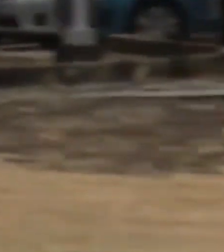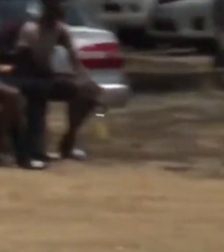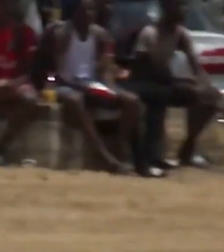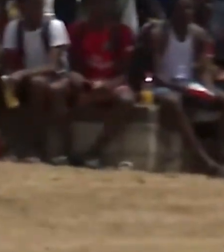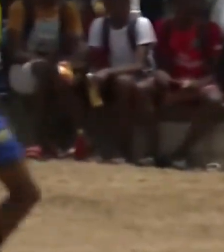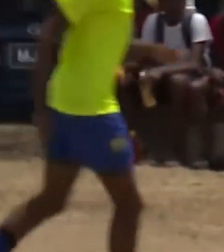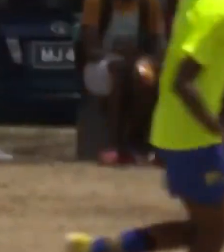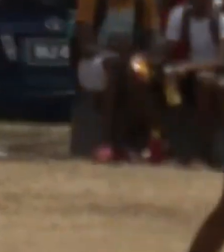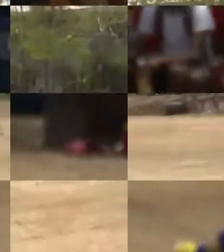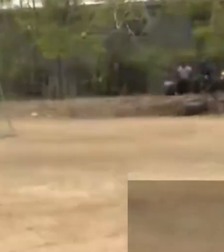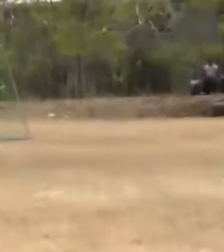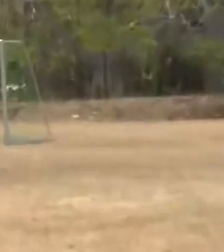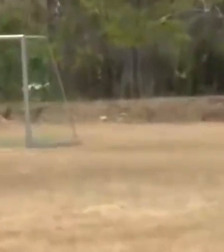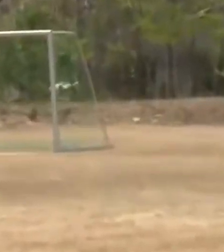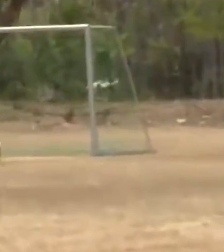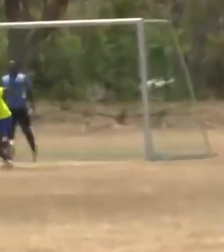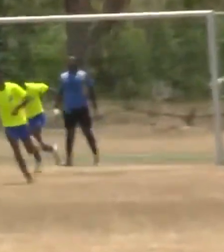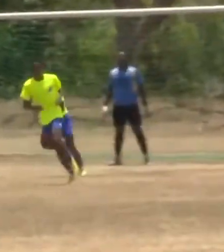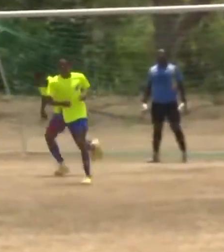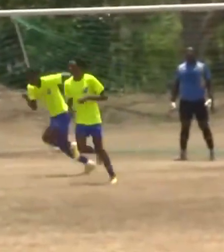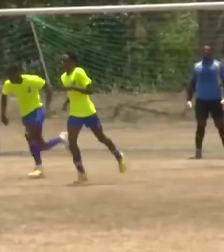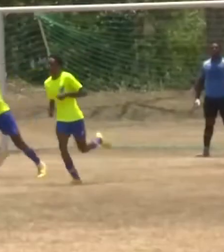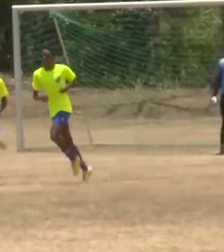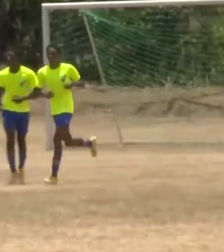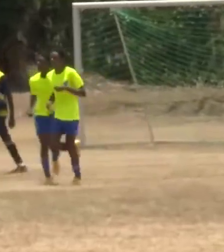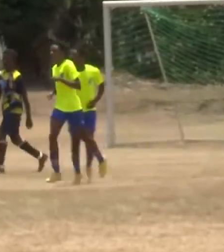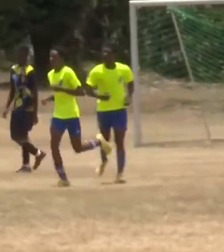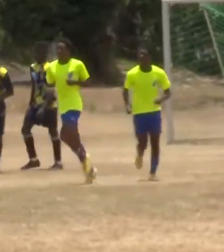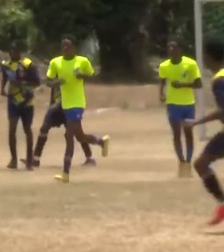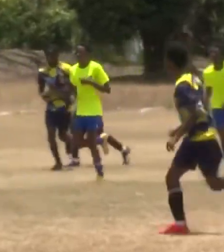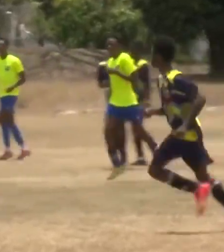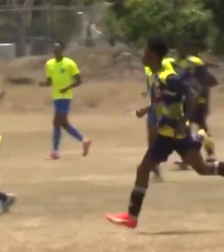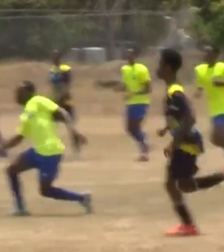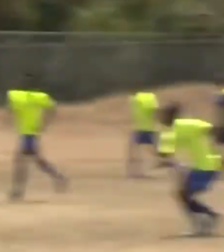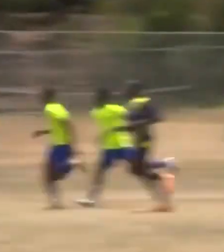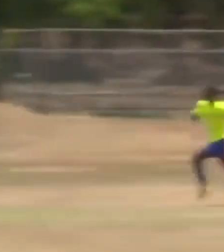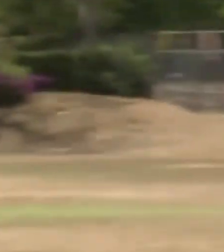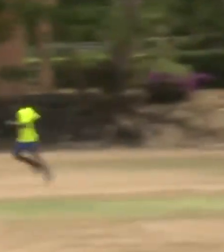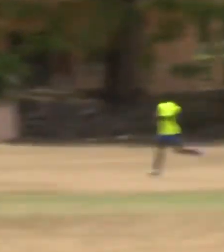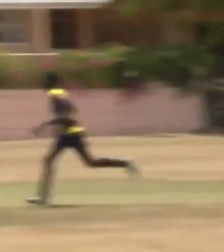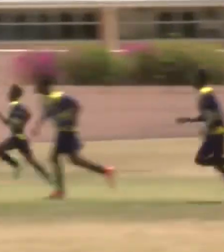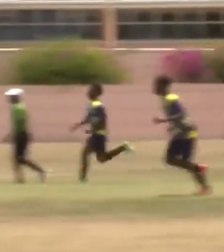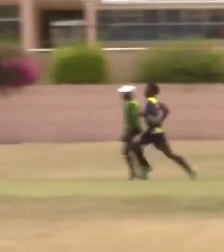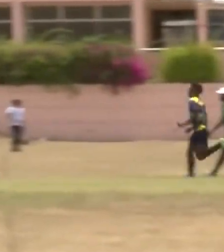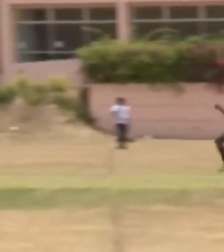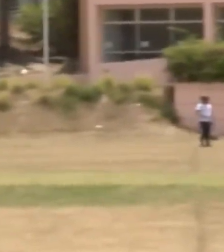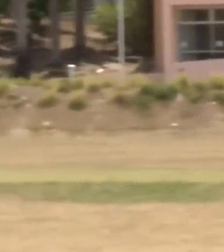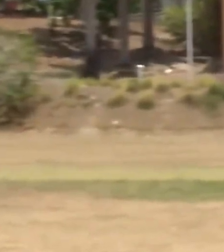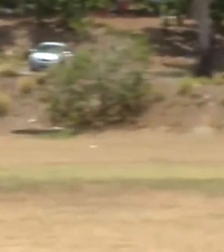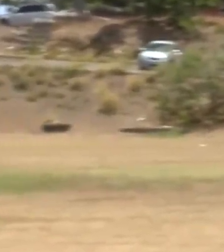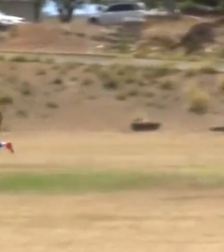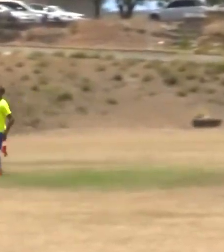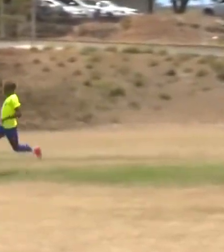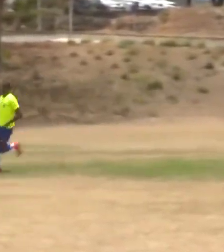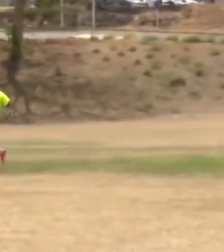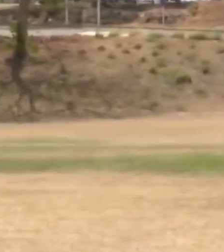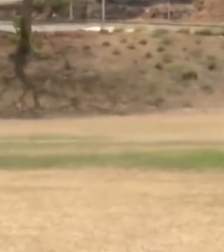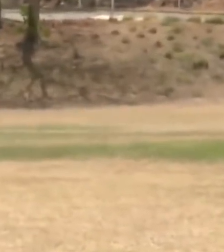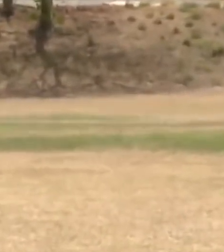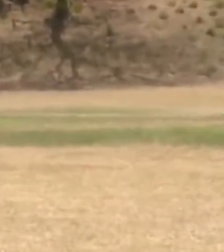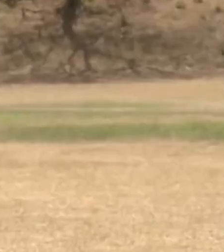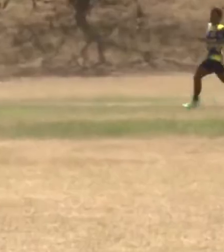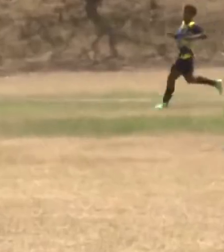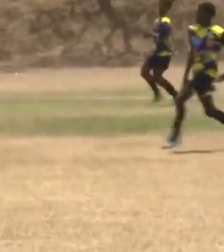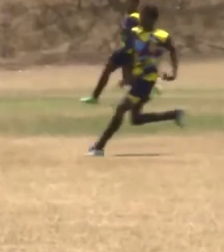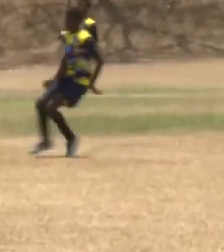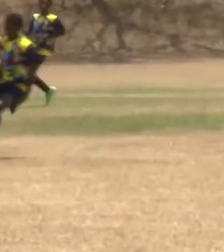to Paradise. Now, Paradise would score a third before the half, and this one was another gem. Soccer